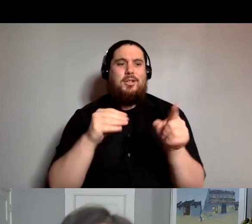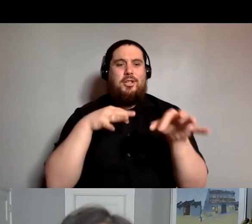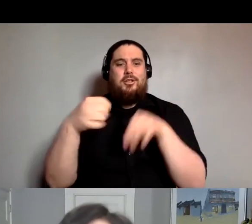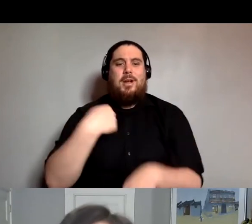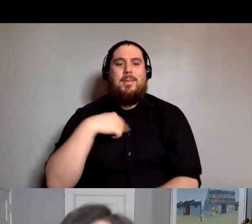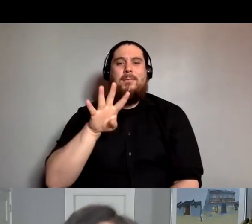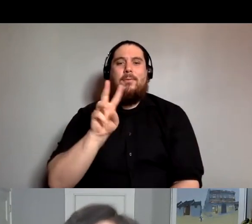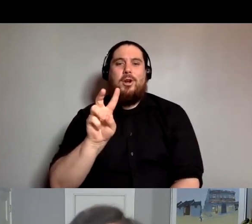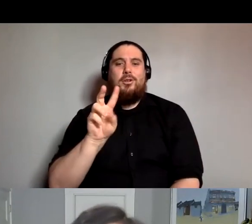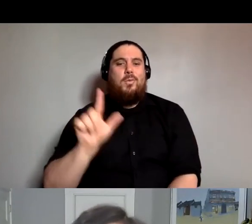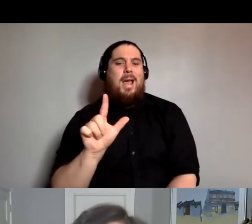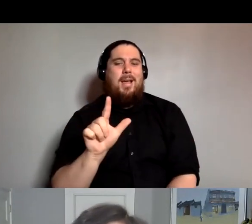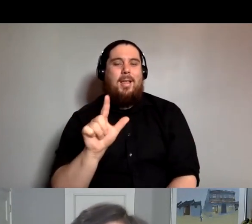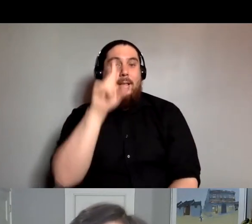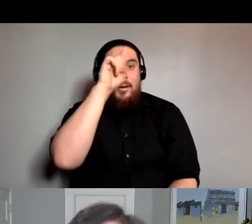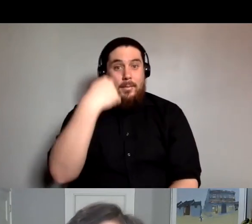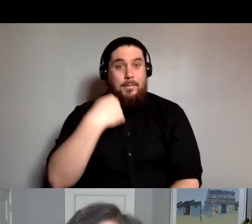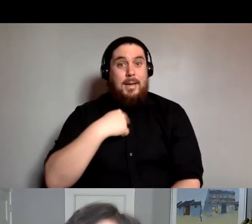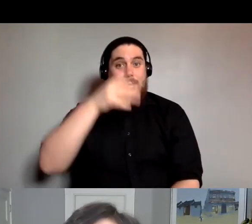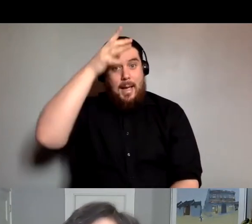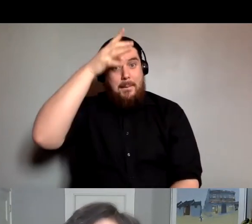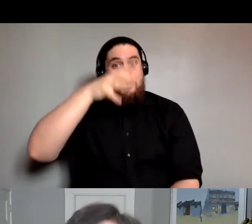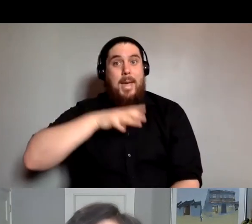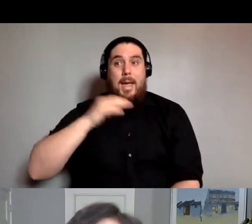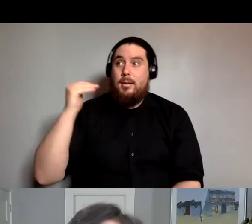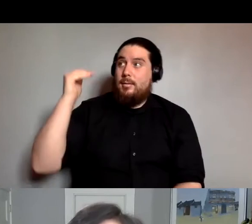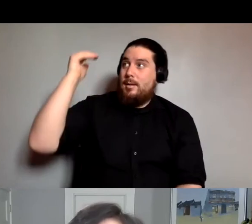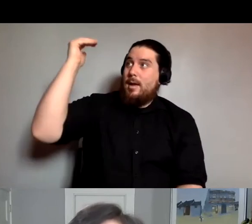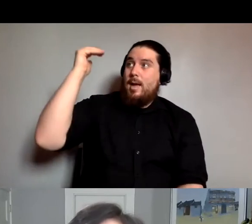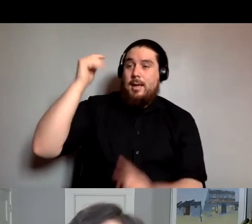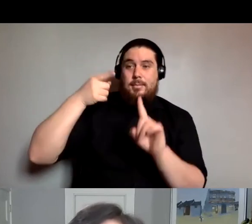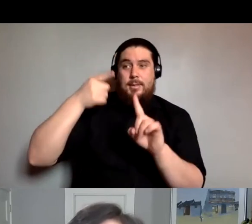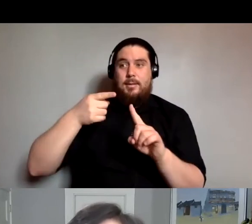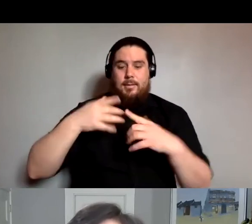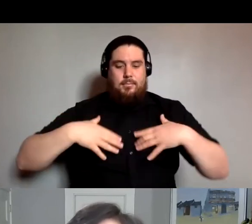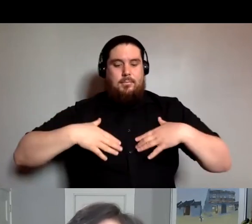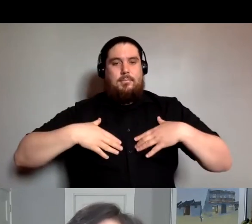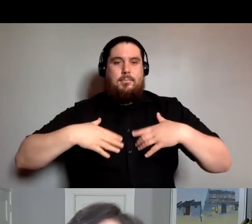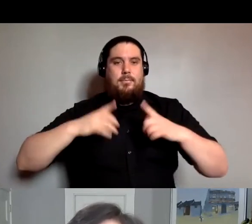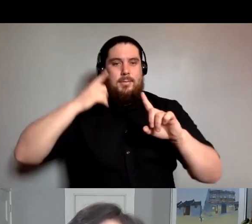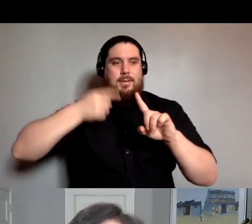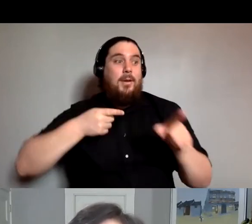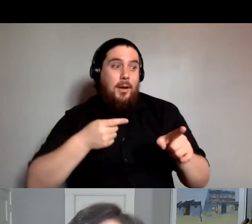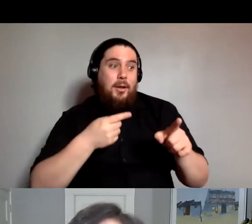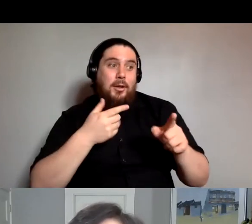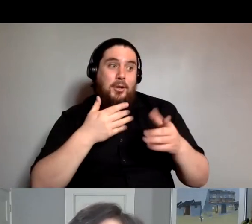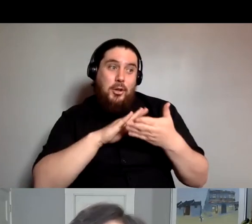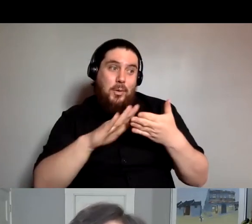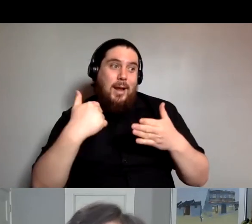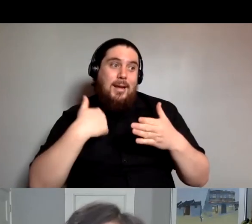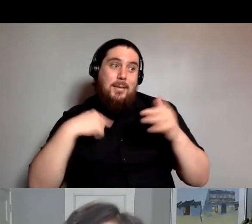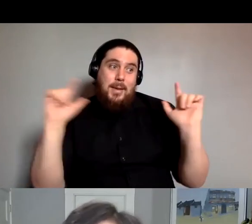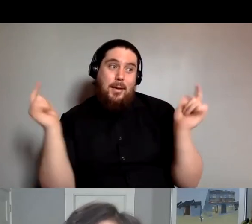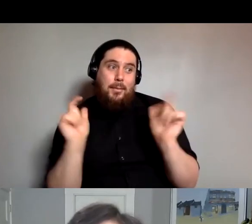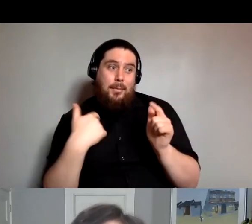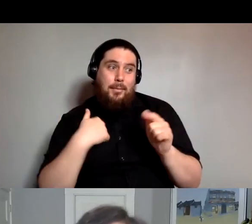42L because I'm male of a certain height and probably of a certain chest size. You were being generous at the time. I've lost weight since. I probably do